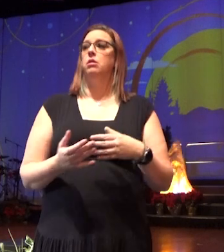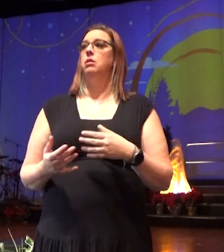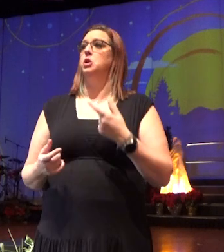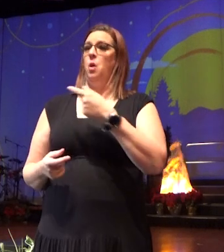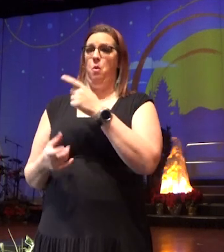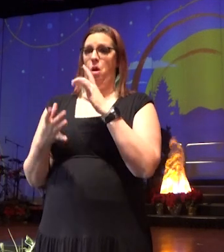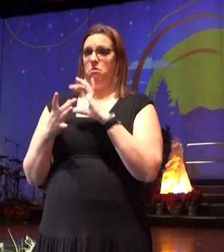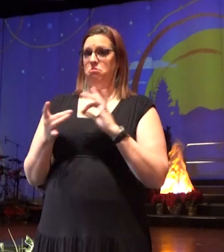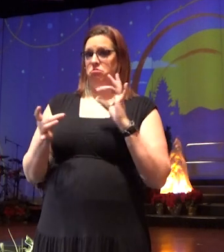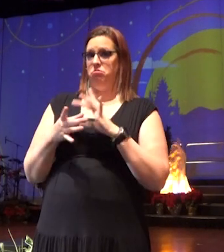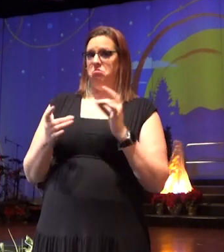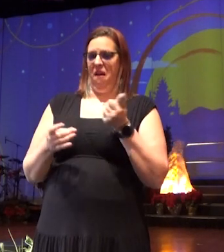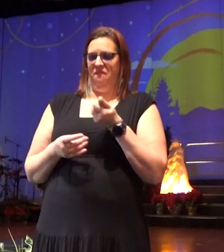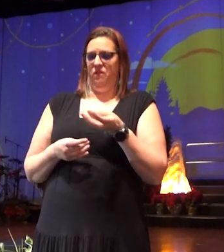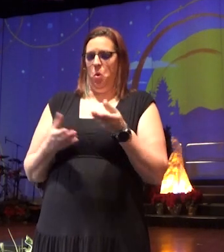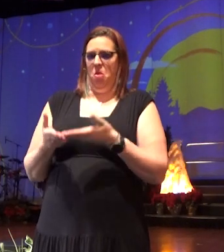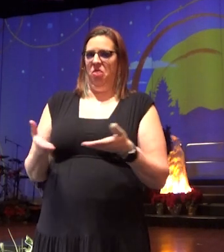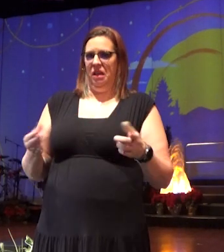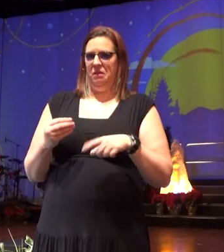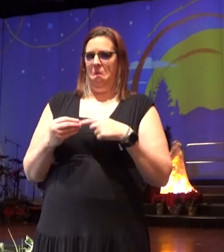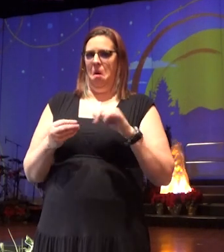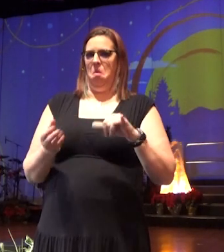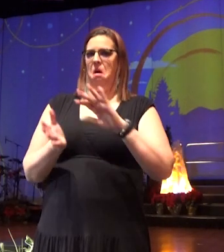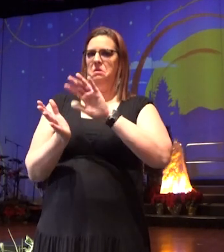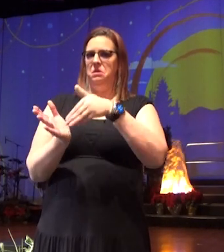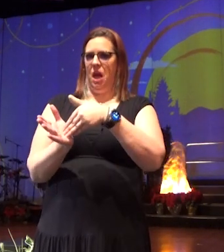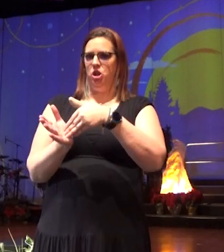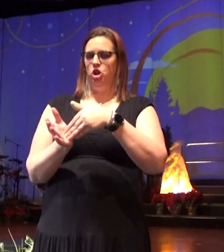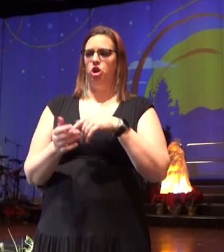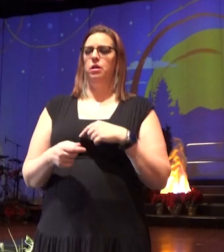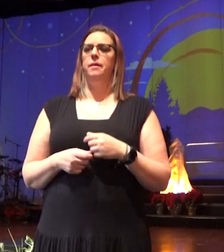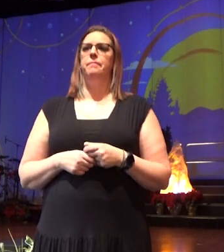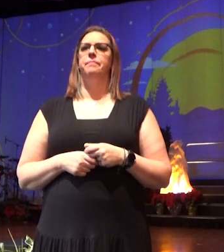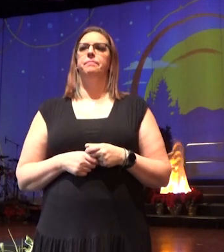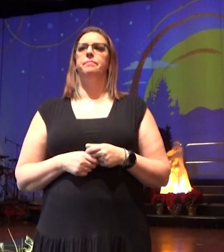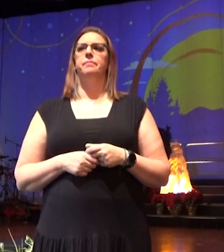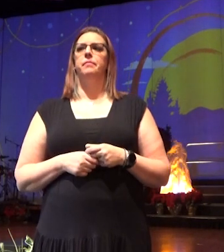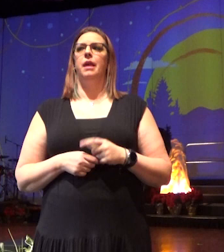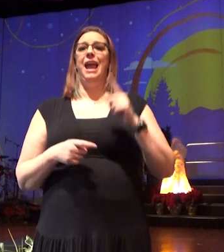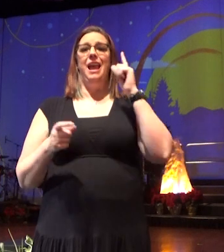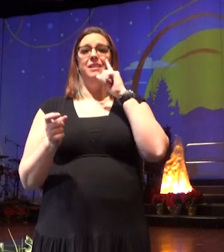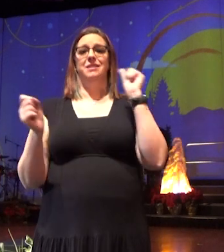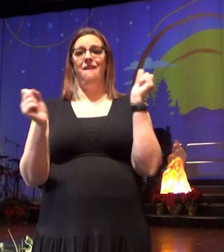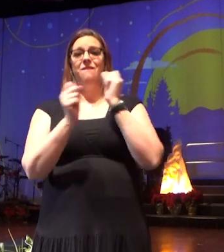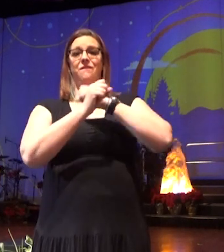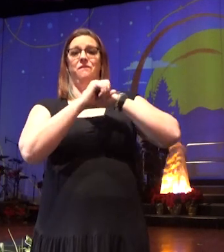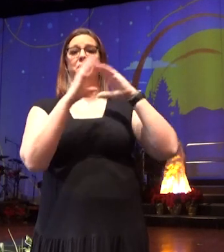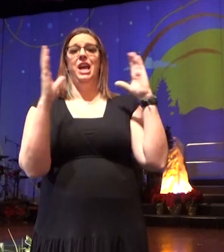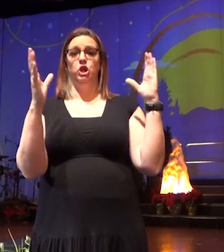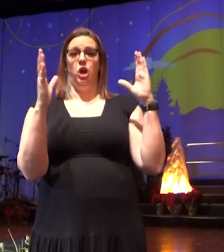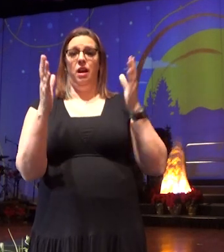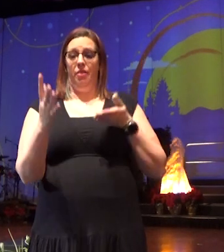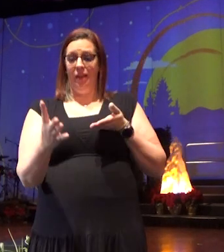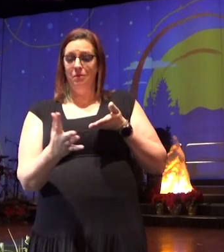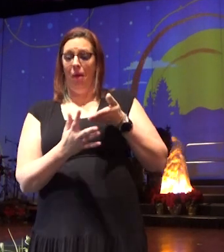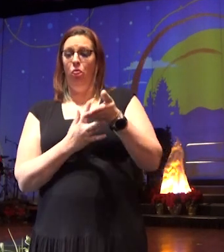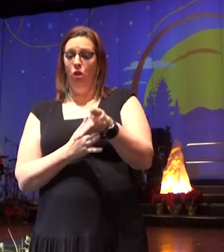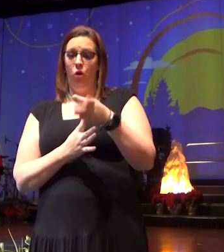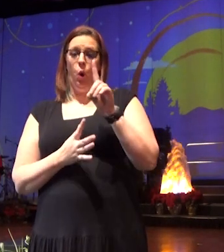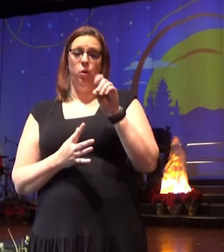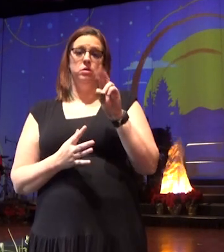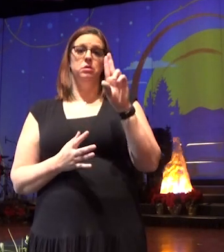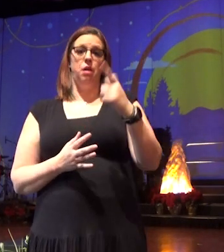few things about the Lakota Way Healing Center. It's a vision that has lived through Doug and now many